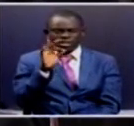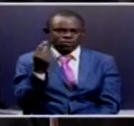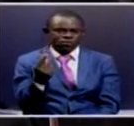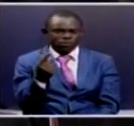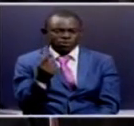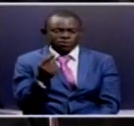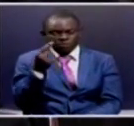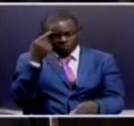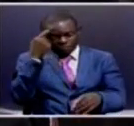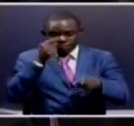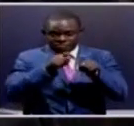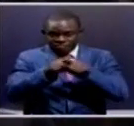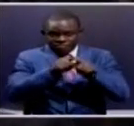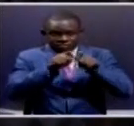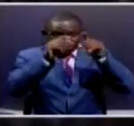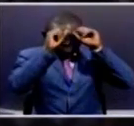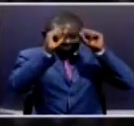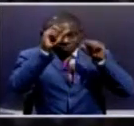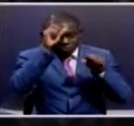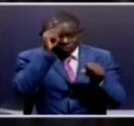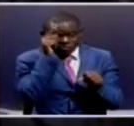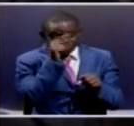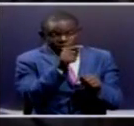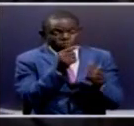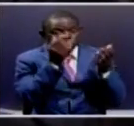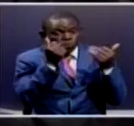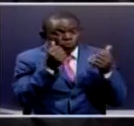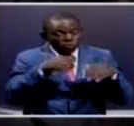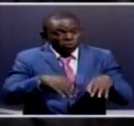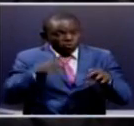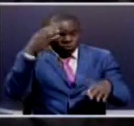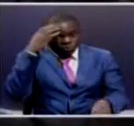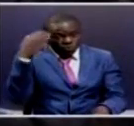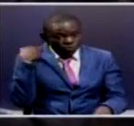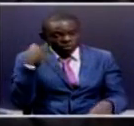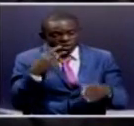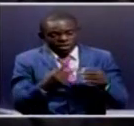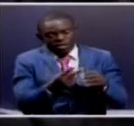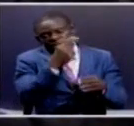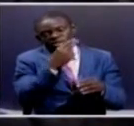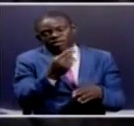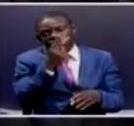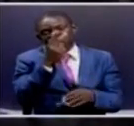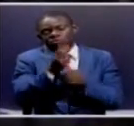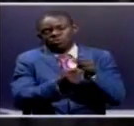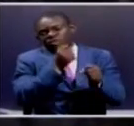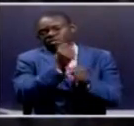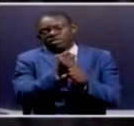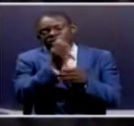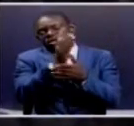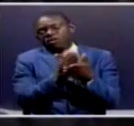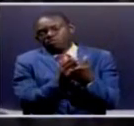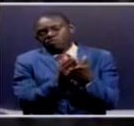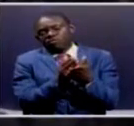by 2.5 years, which ended up leading to the repeal of Article 4 in